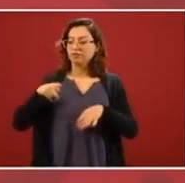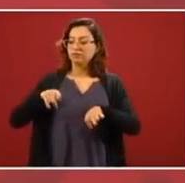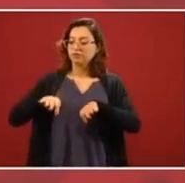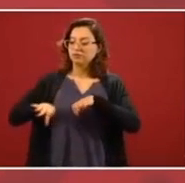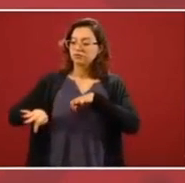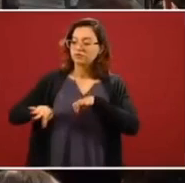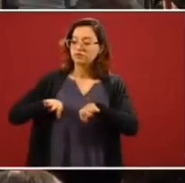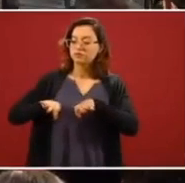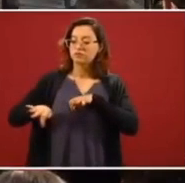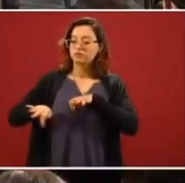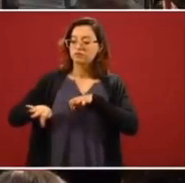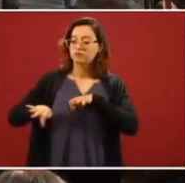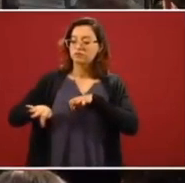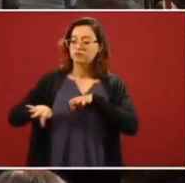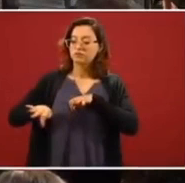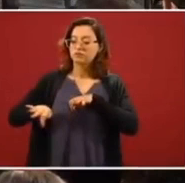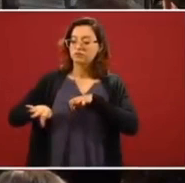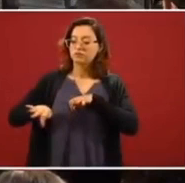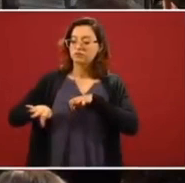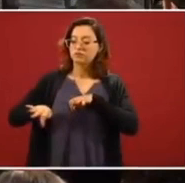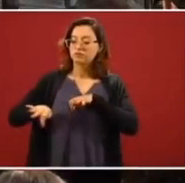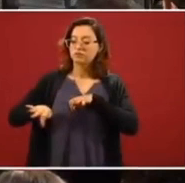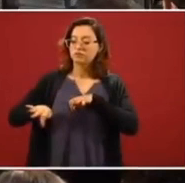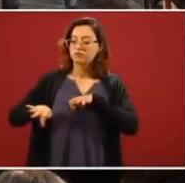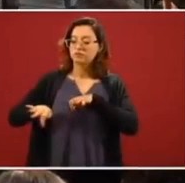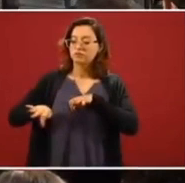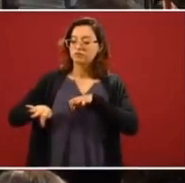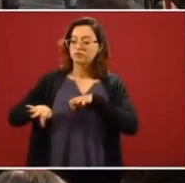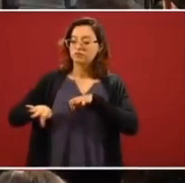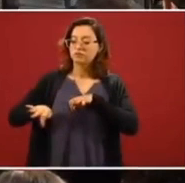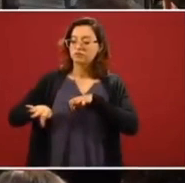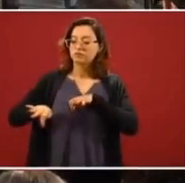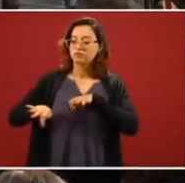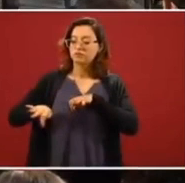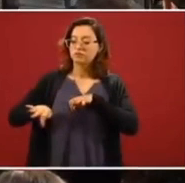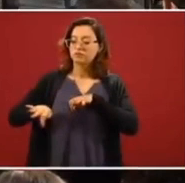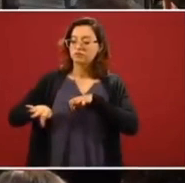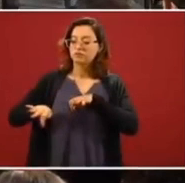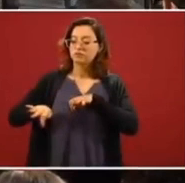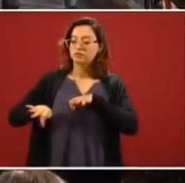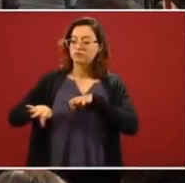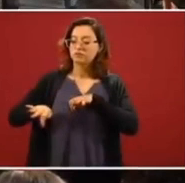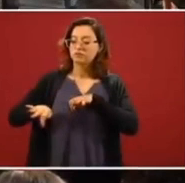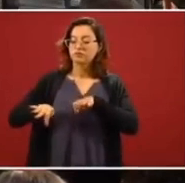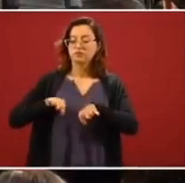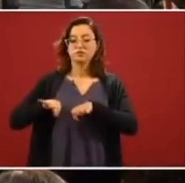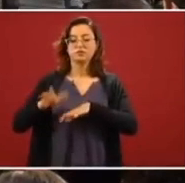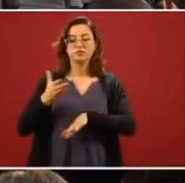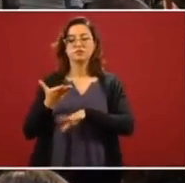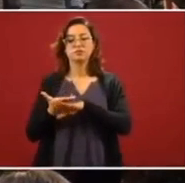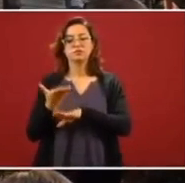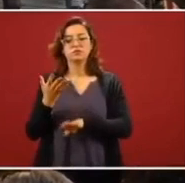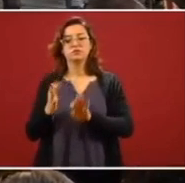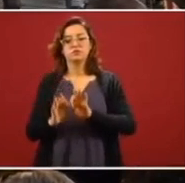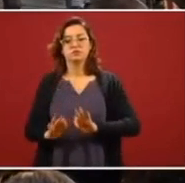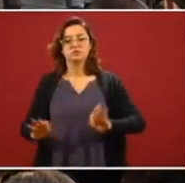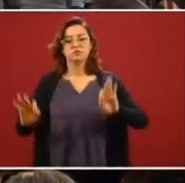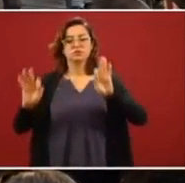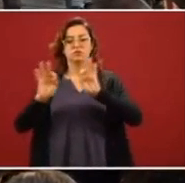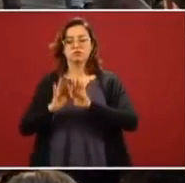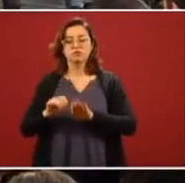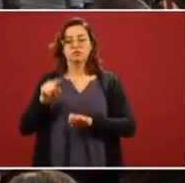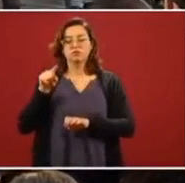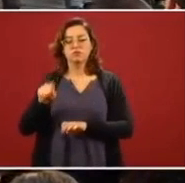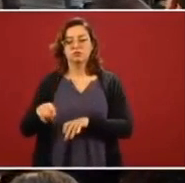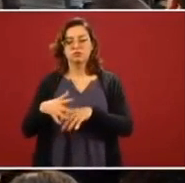son muy importantes in order to do these types of labor, which is very important en las costas